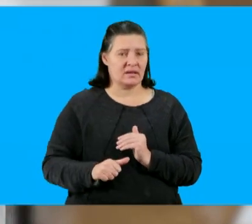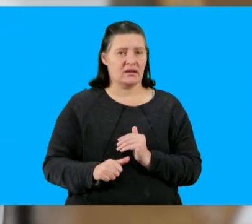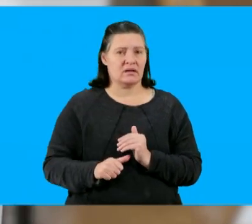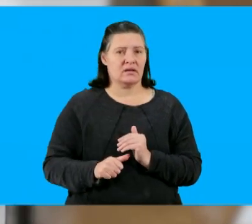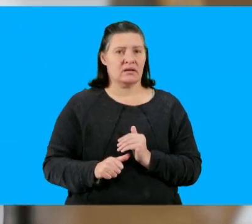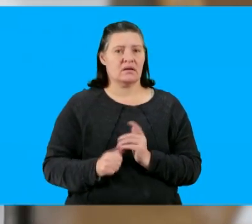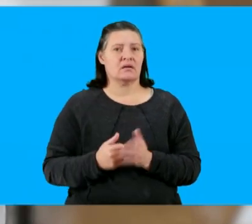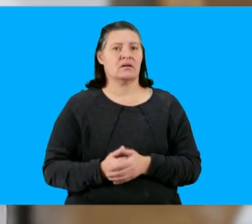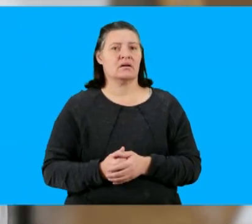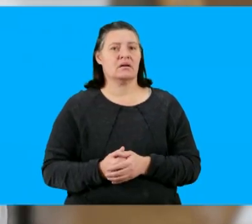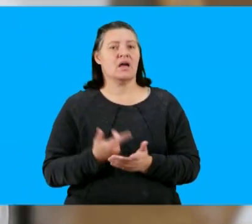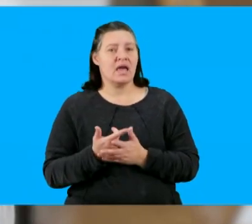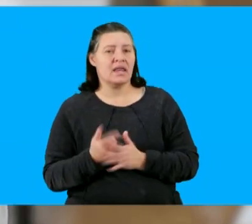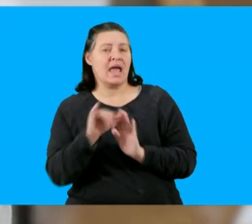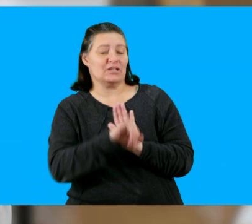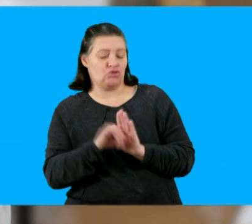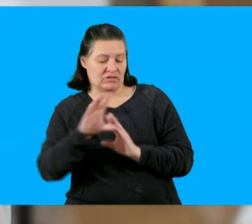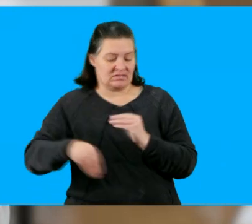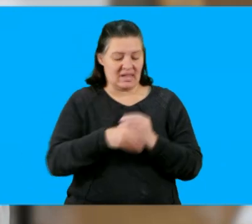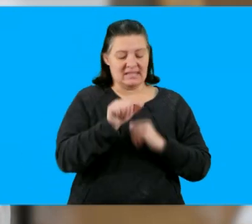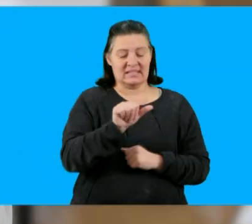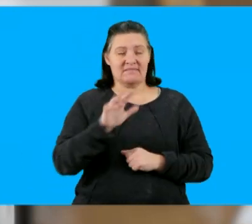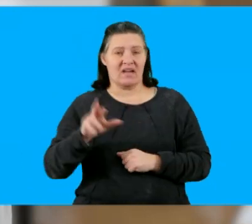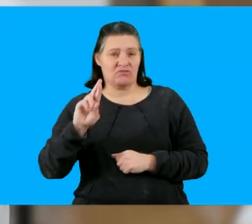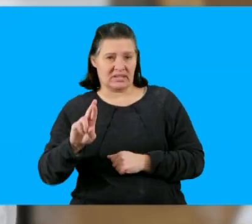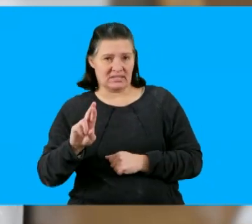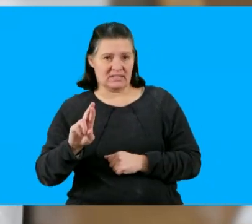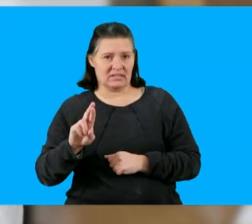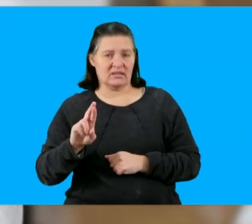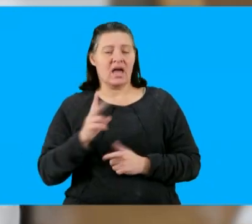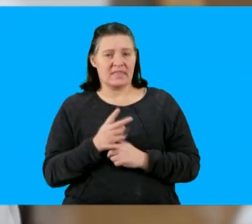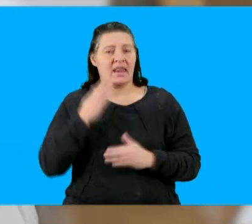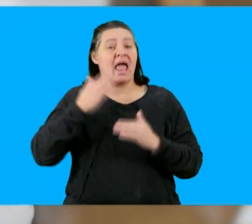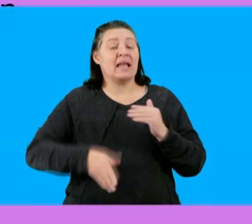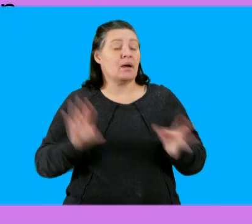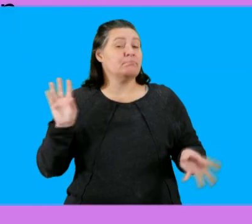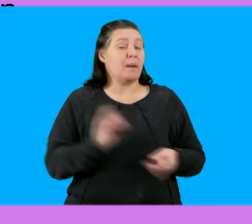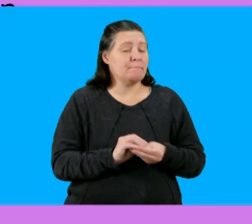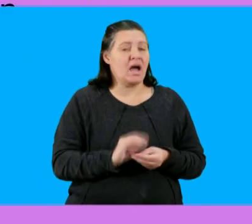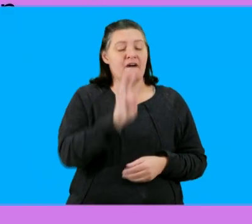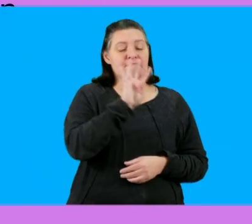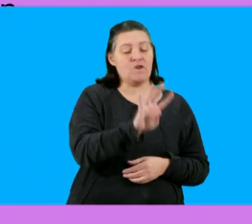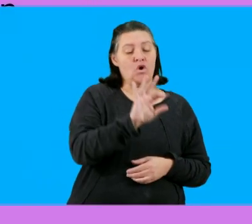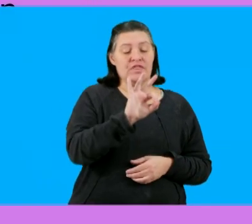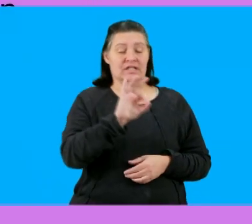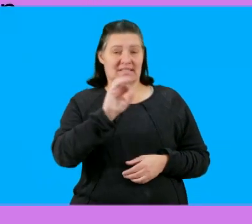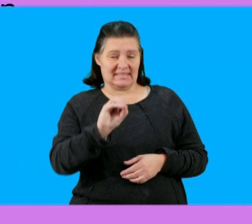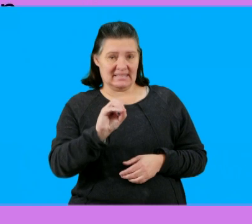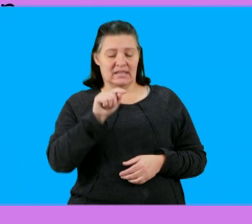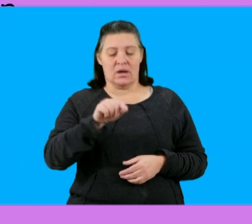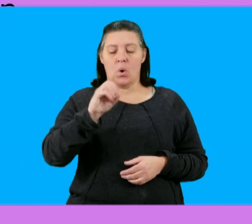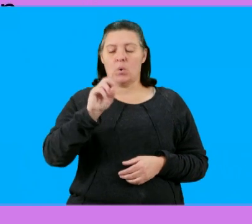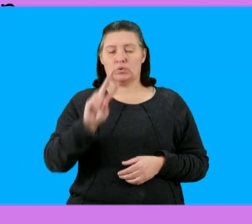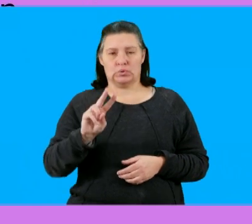installment and I added the insurance premium of 65 rand to it, and I ended up at a 430